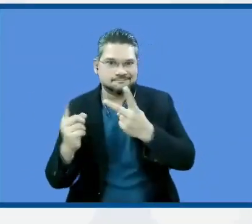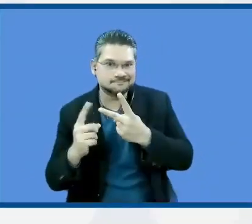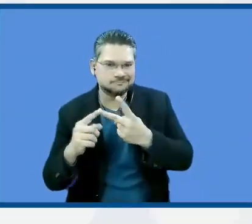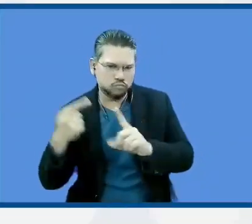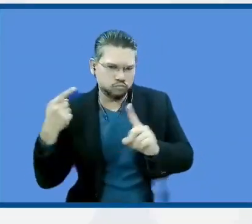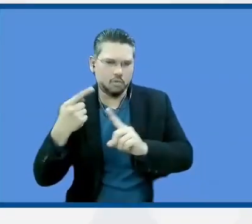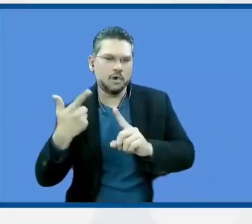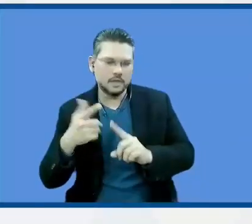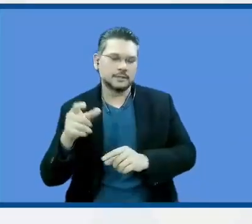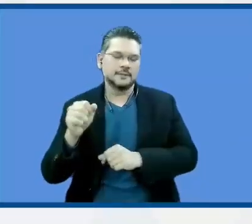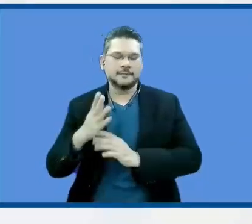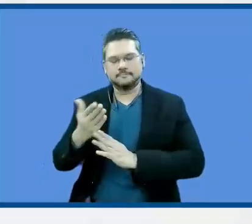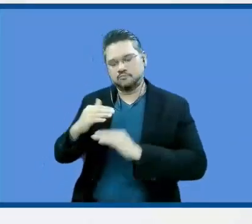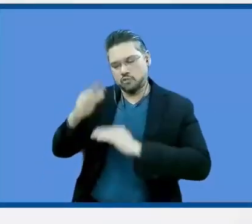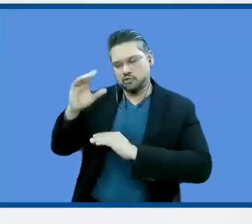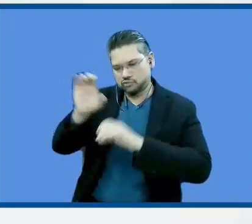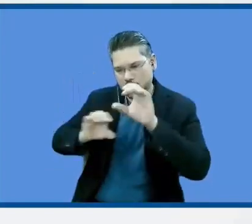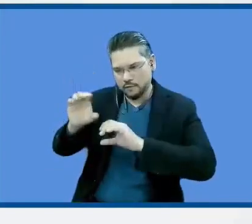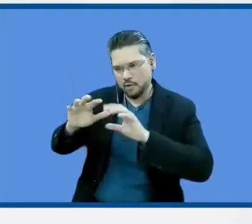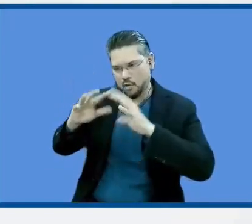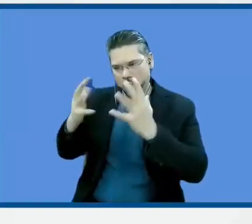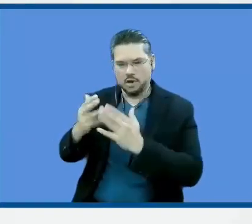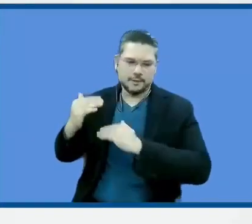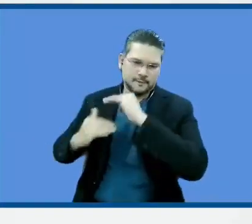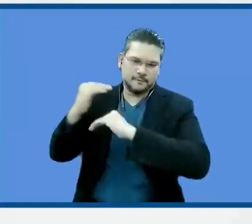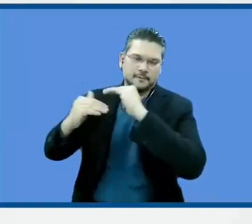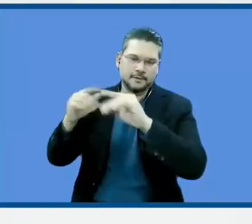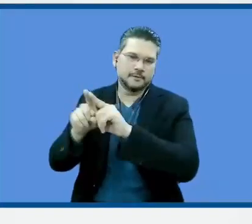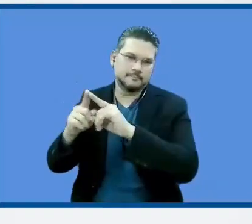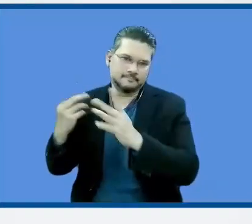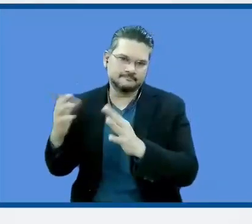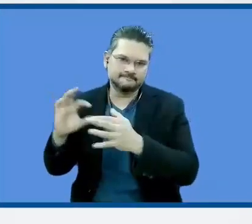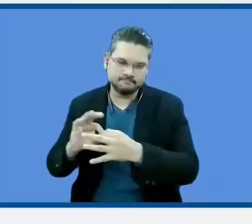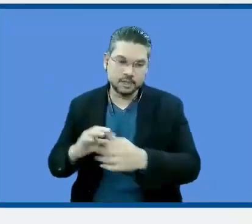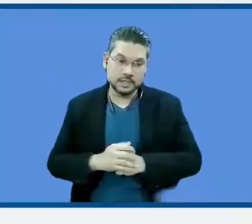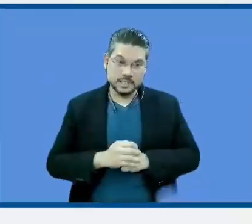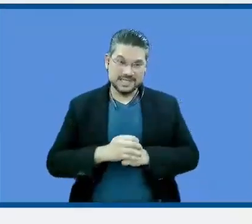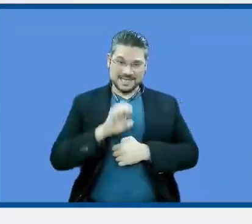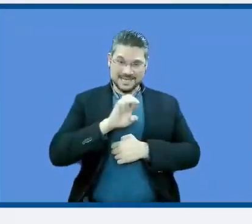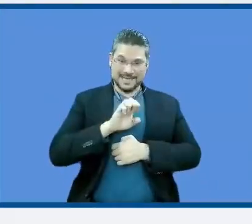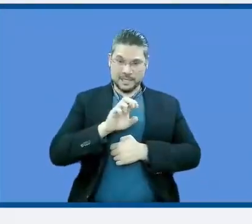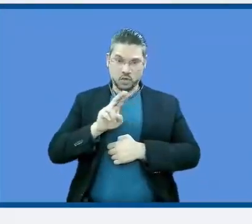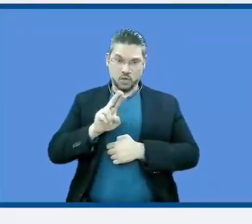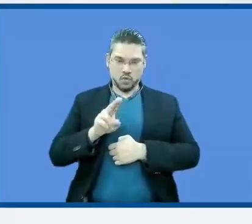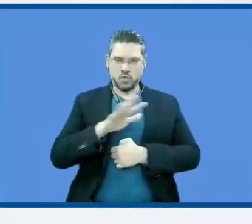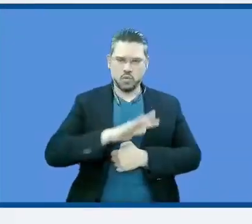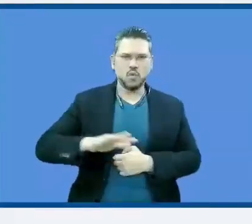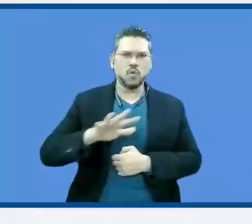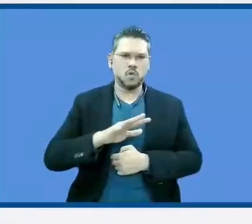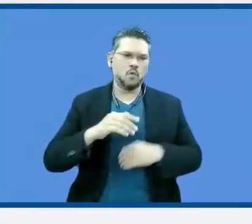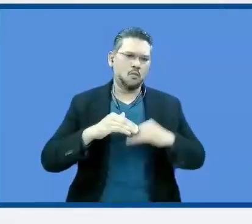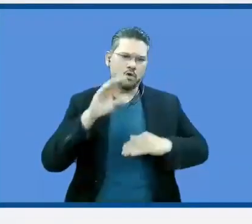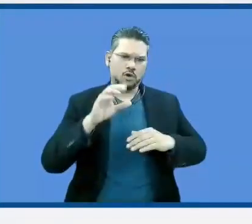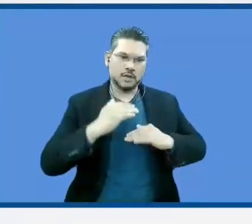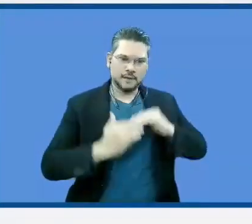development, which is at the services of policies. In the EU, the development of relevant scientific tools and initiative has been done with the